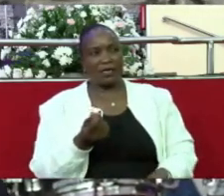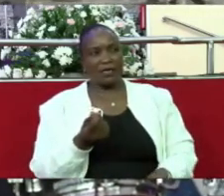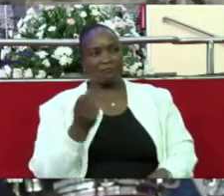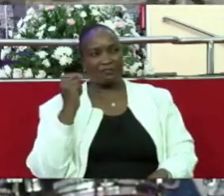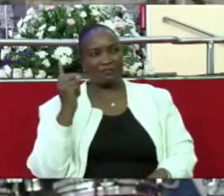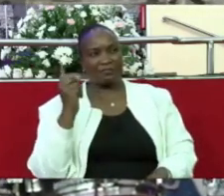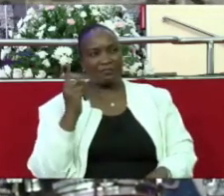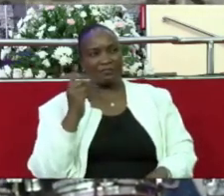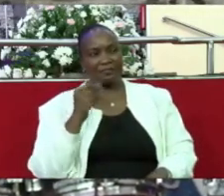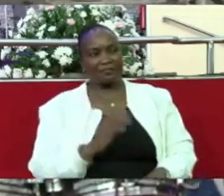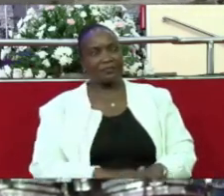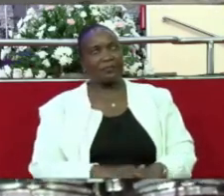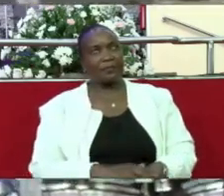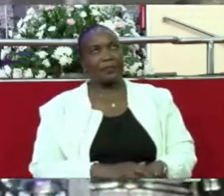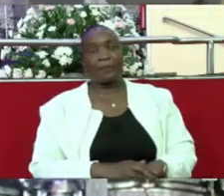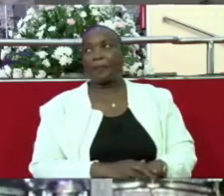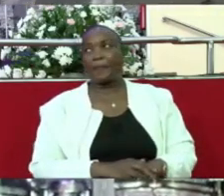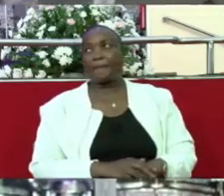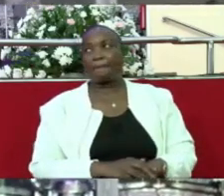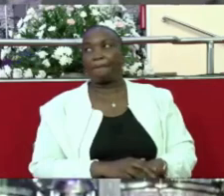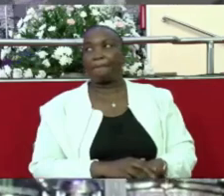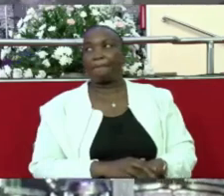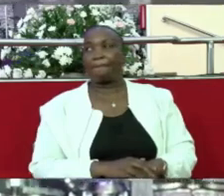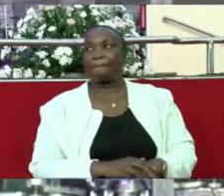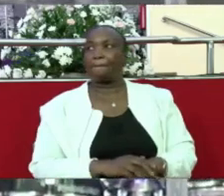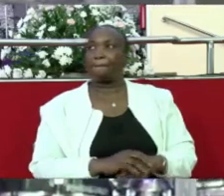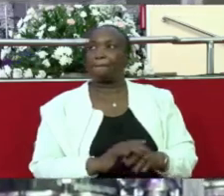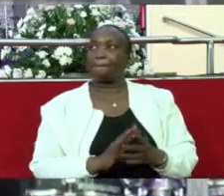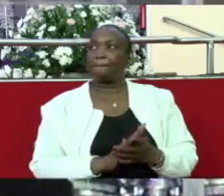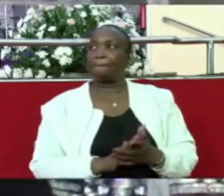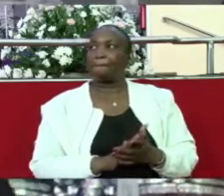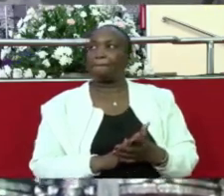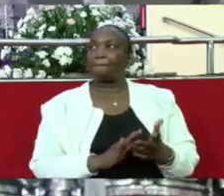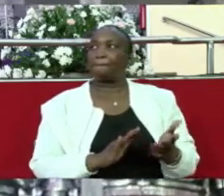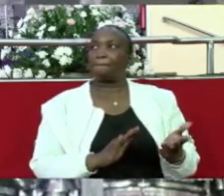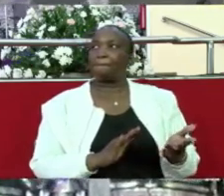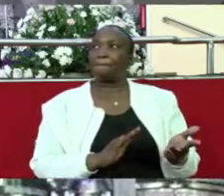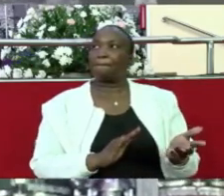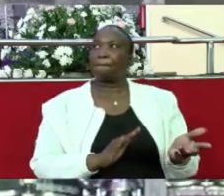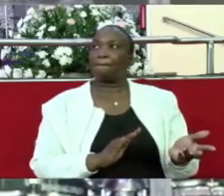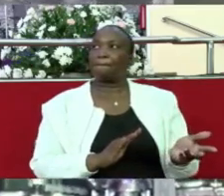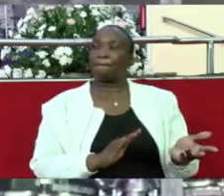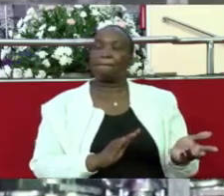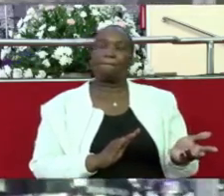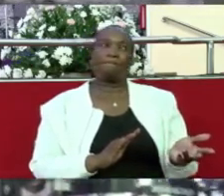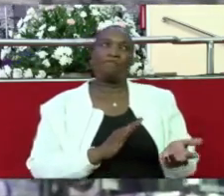smooth, such that some of us have taken such stones and kept them in our